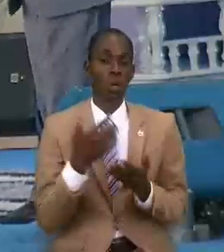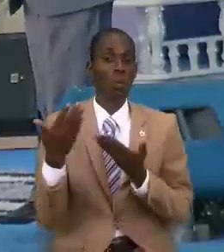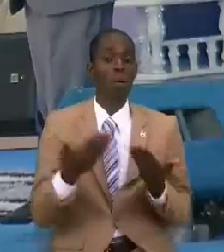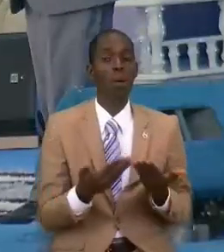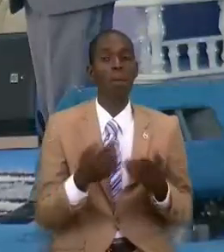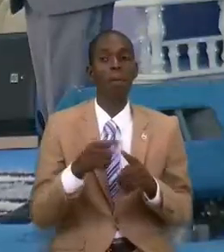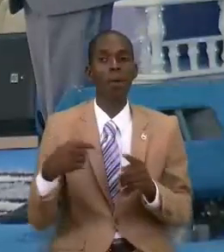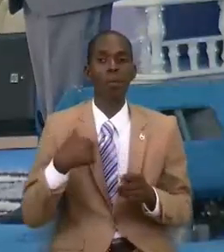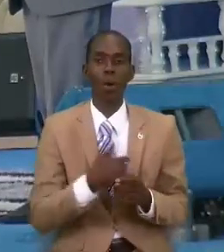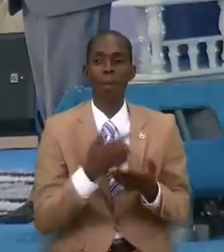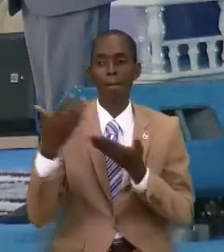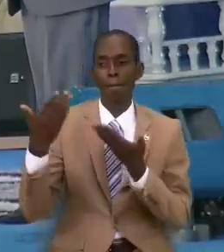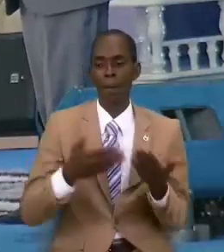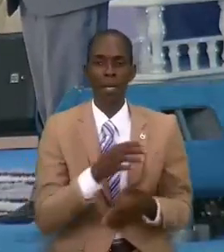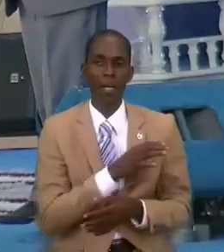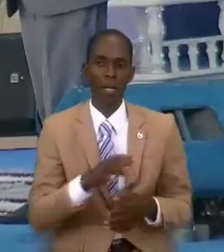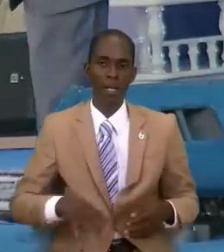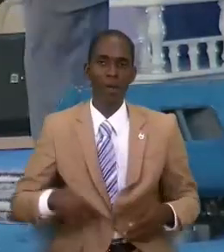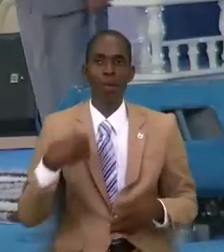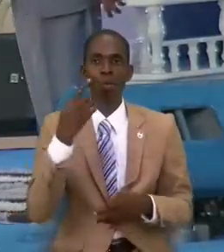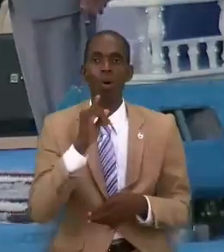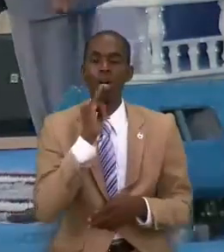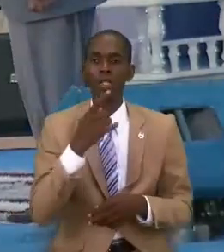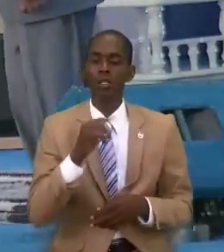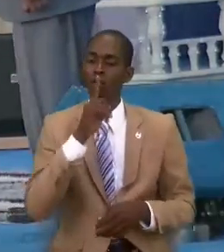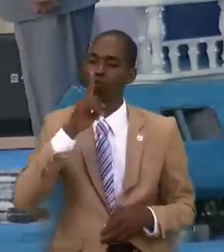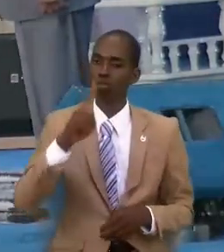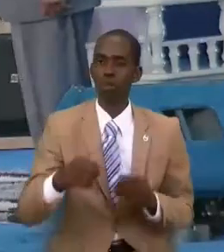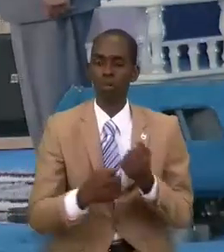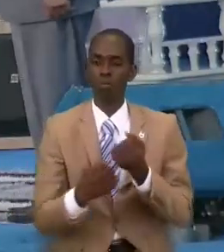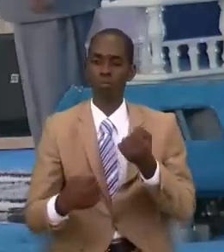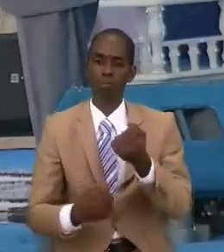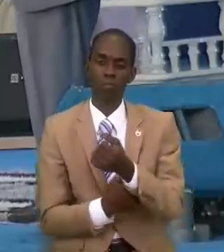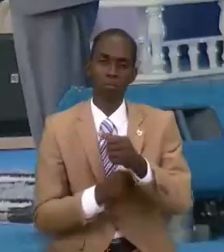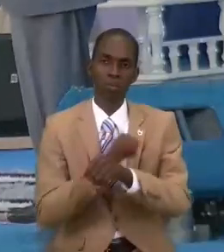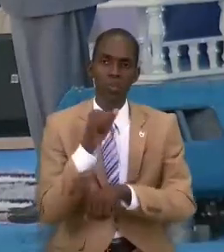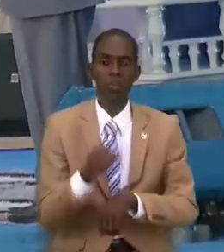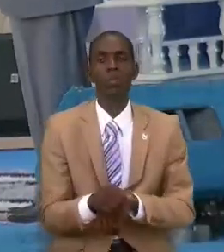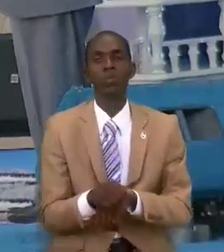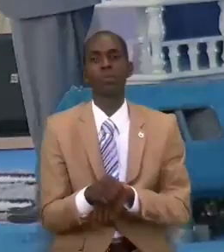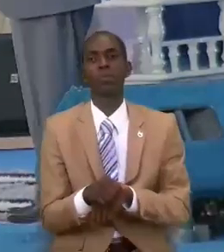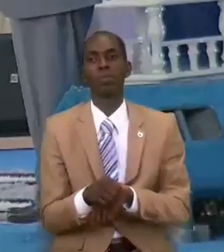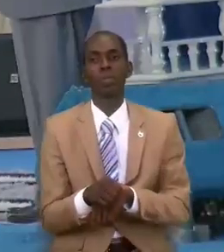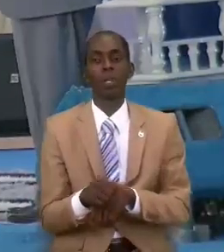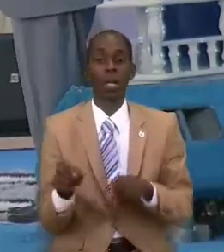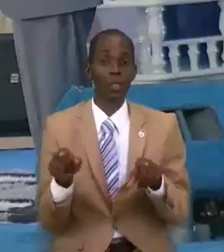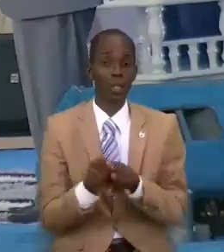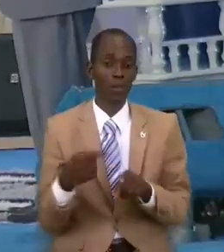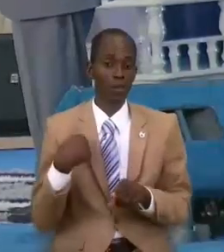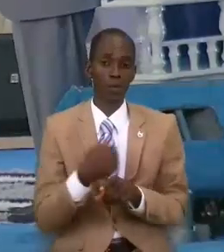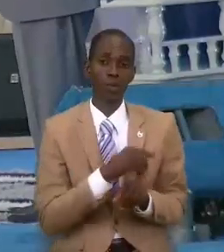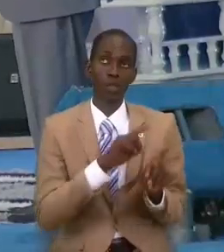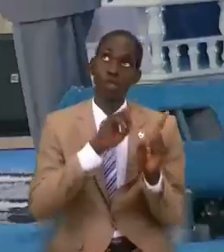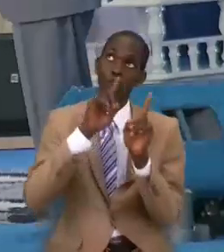the sure cornerstone. And as we come today, the Lord will fill your cup